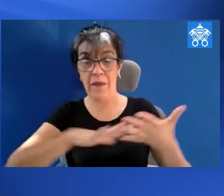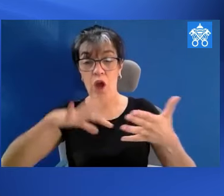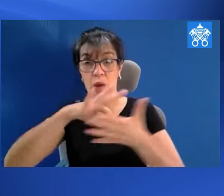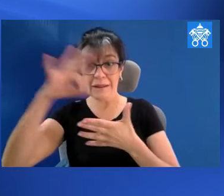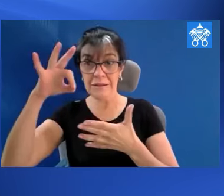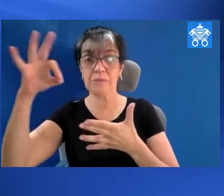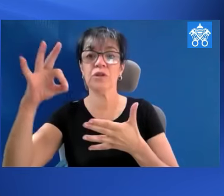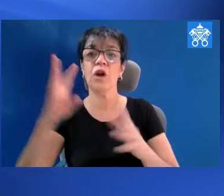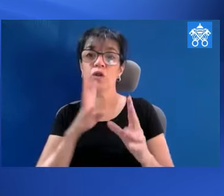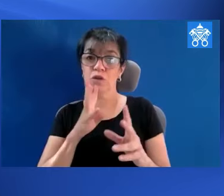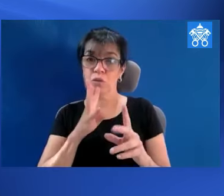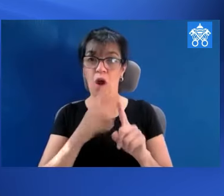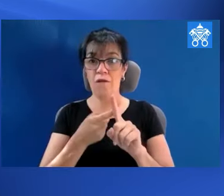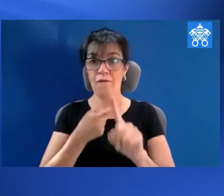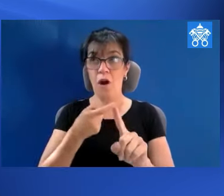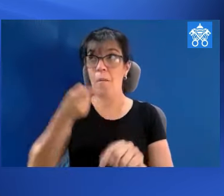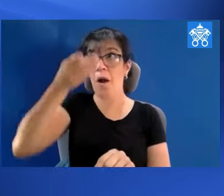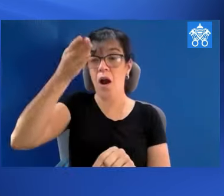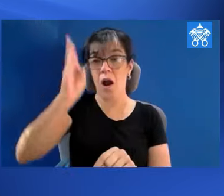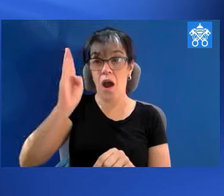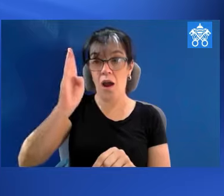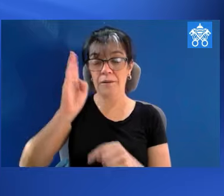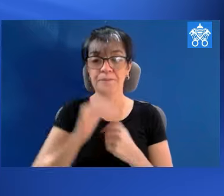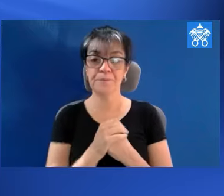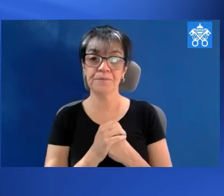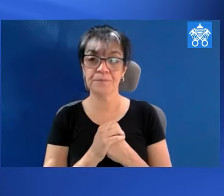by the Holy Spirit, spoke from God.